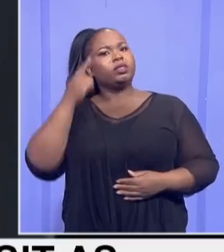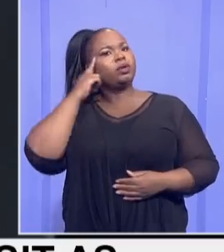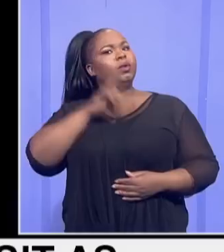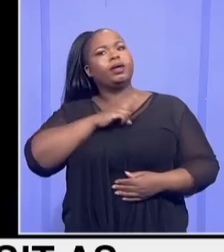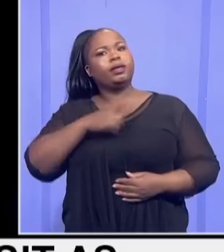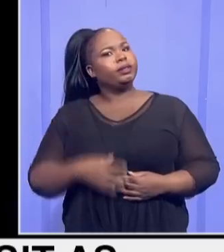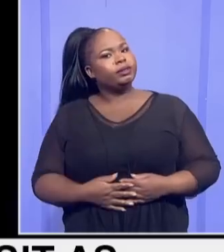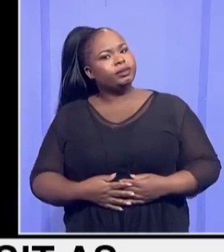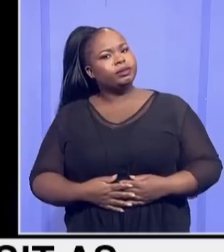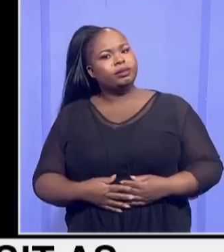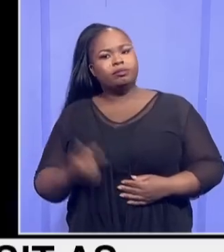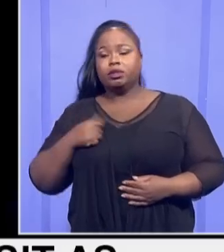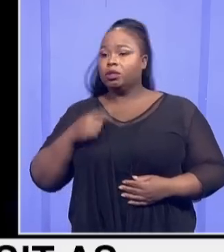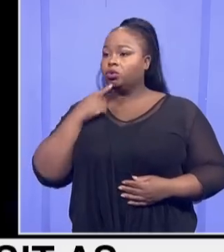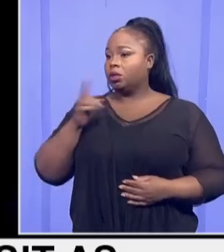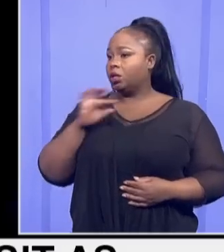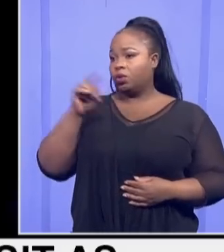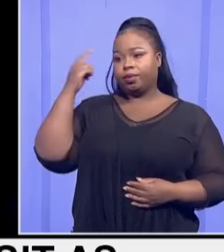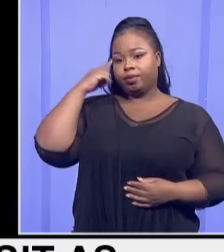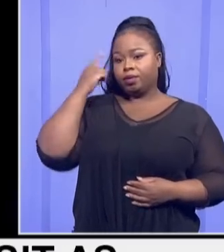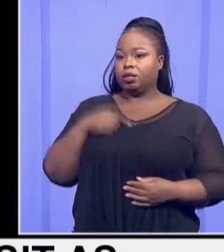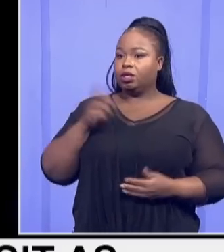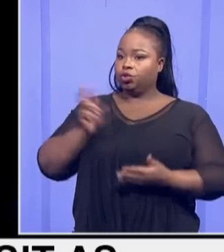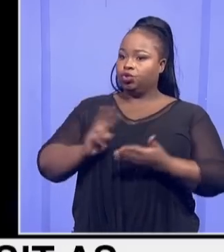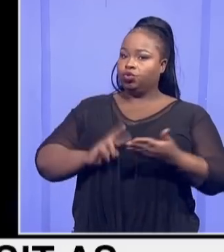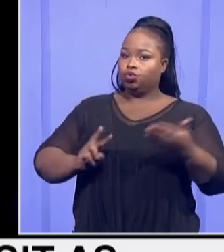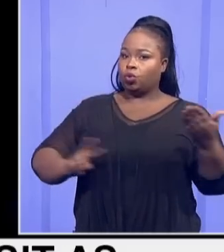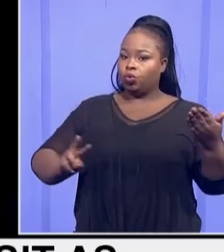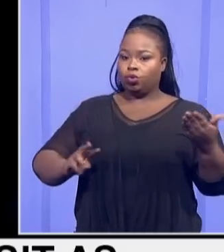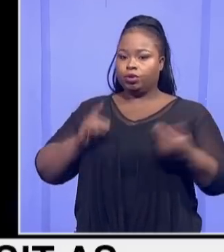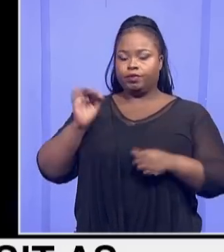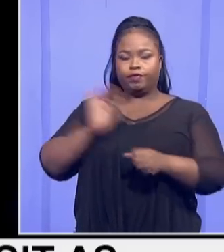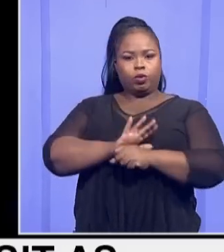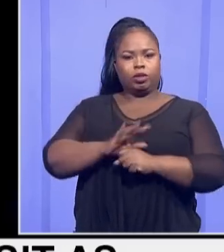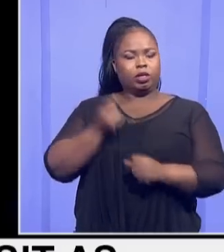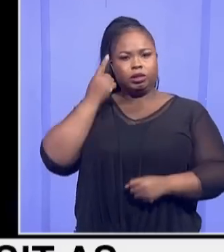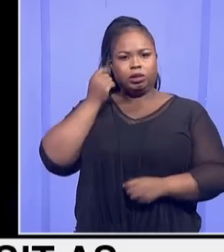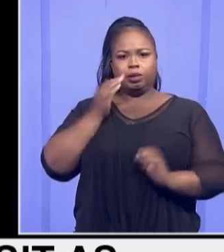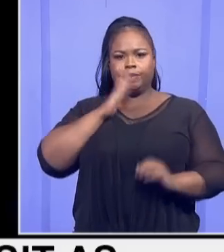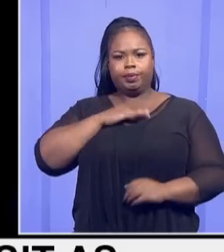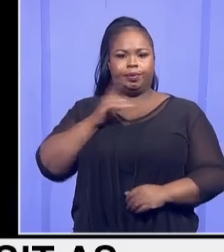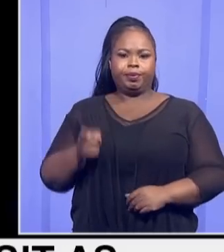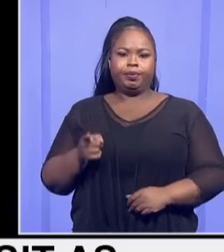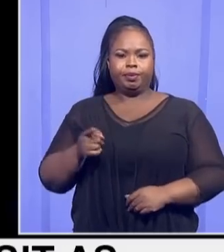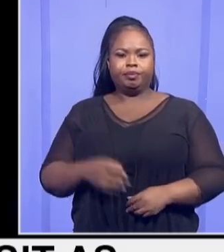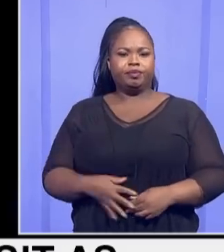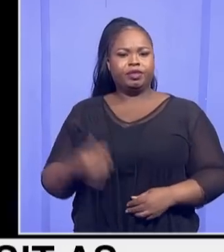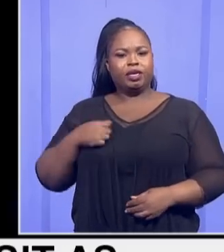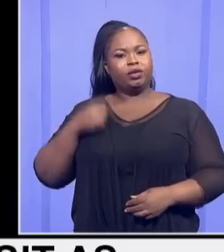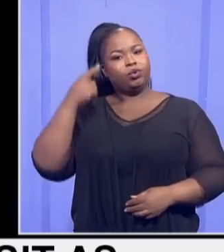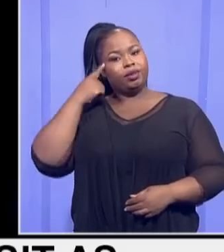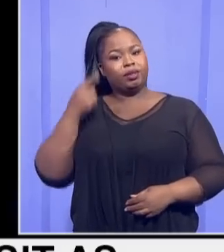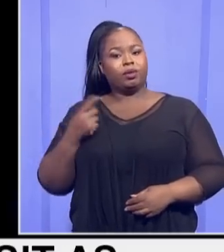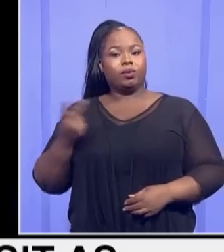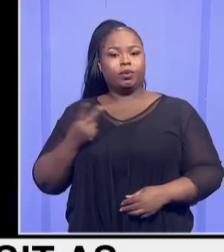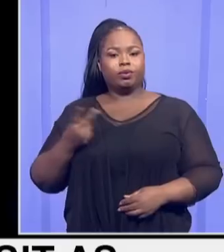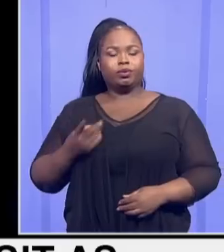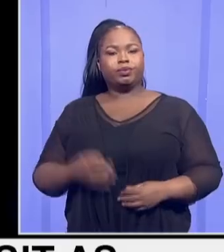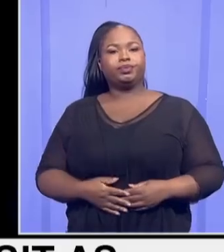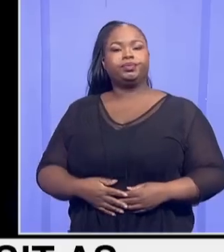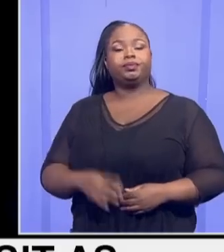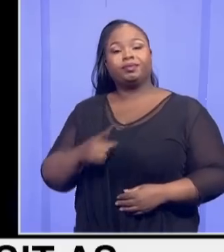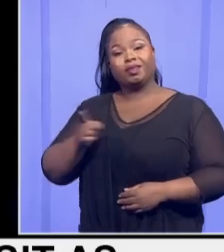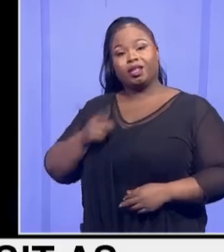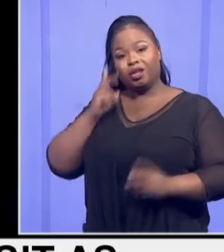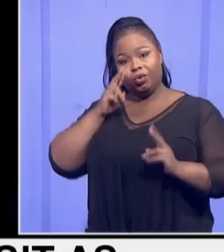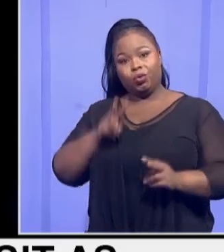as I say, I don't think they read the small print. I don't think also that they looked at